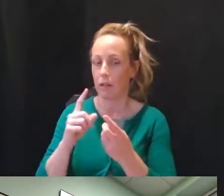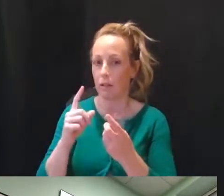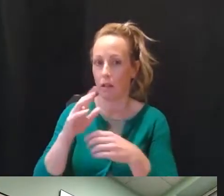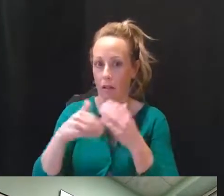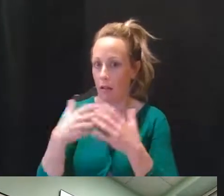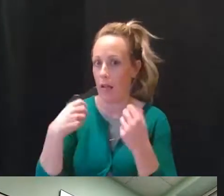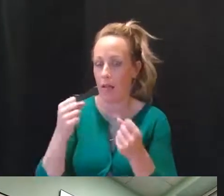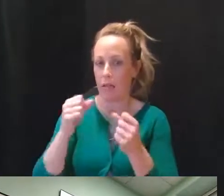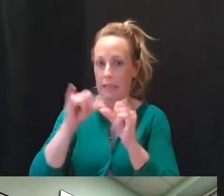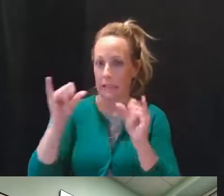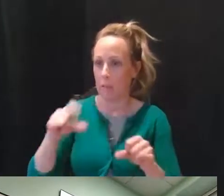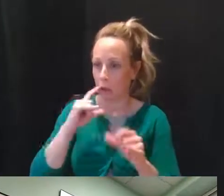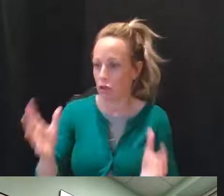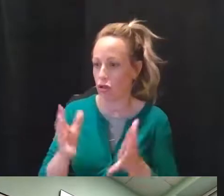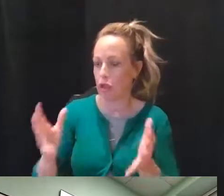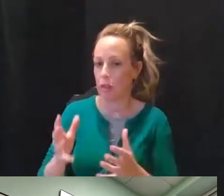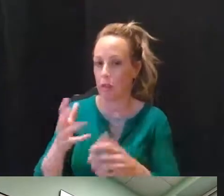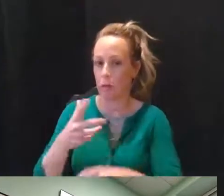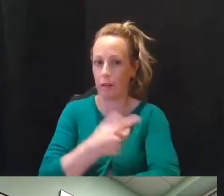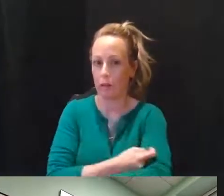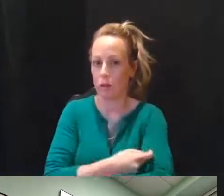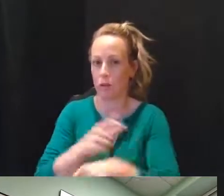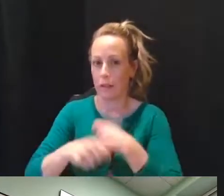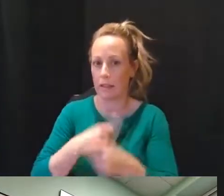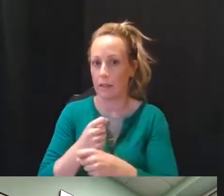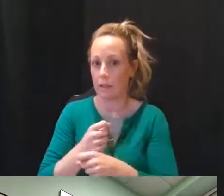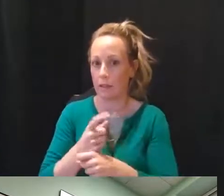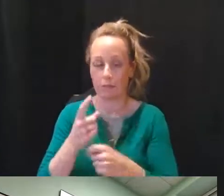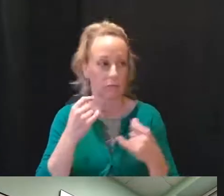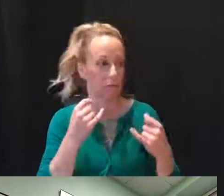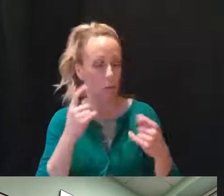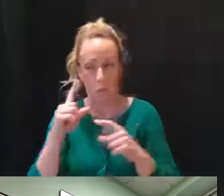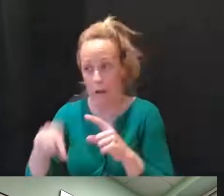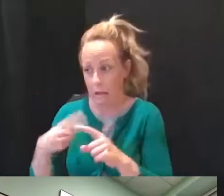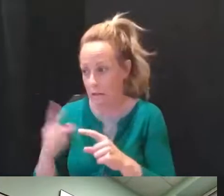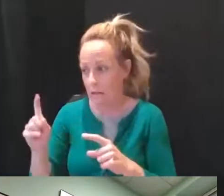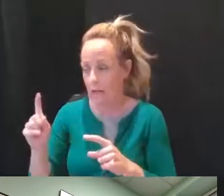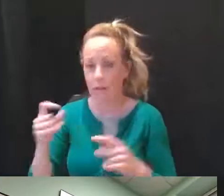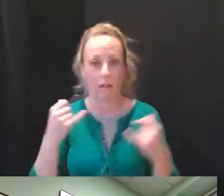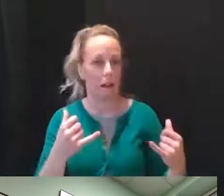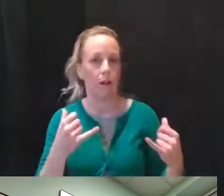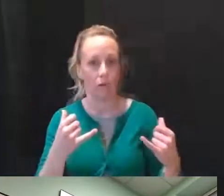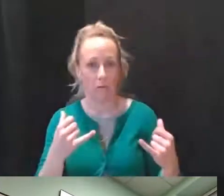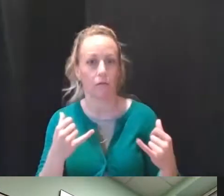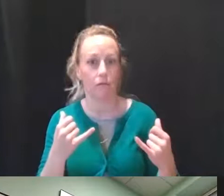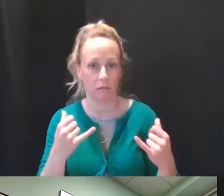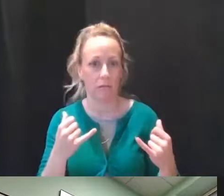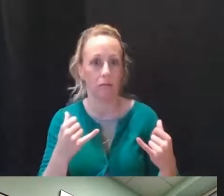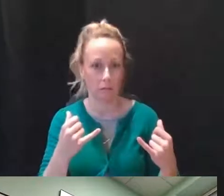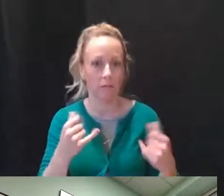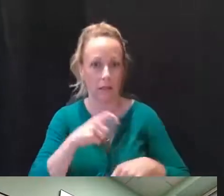should individuals look at getting that flu shot? Now. It's very important to get vaccinated this year. So time is